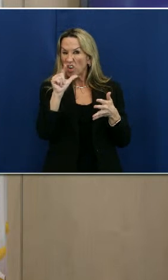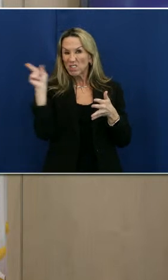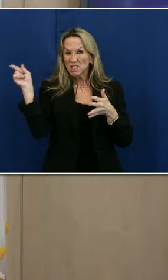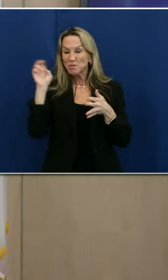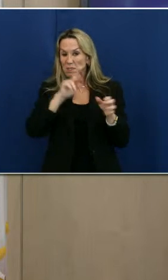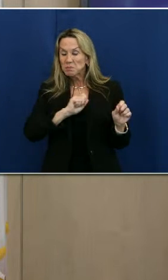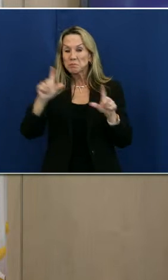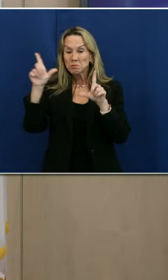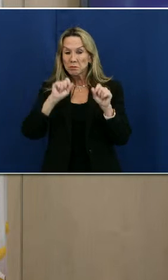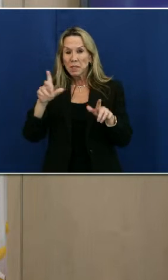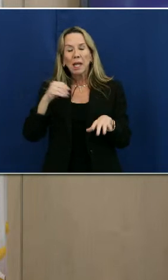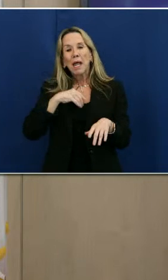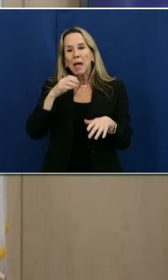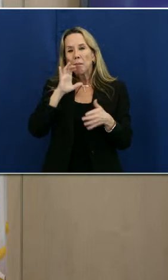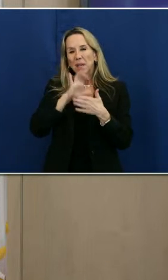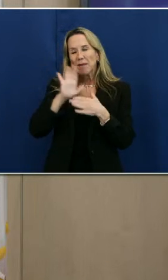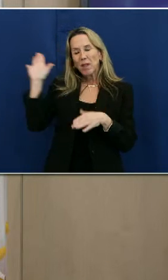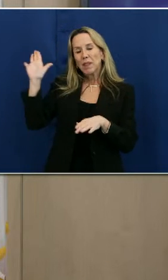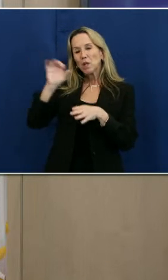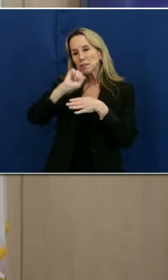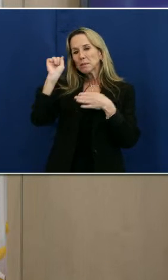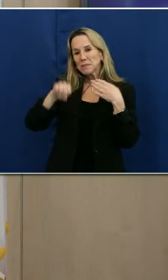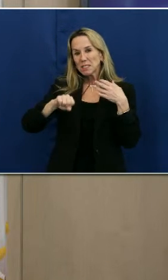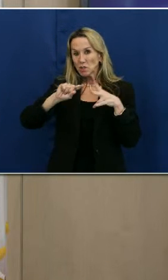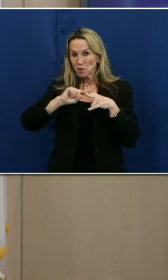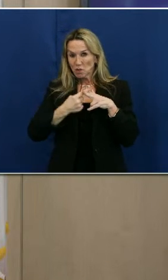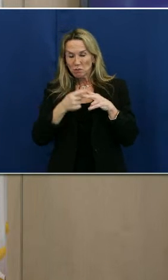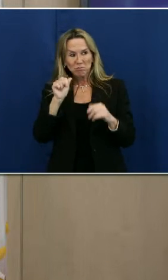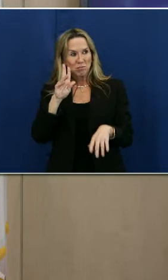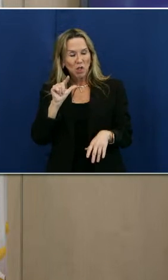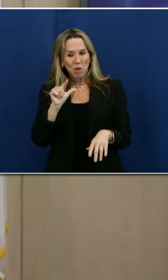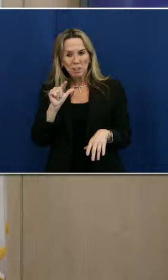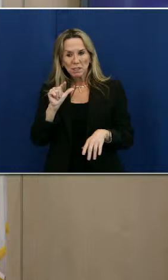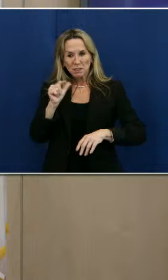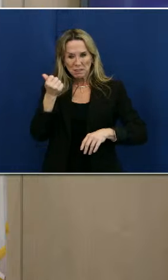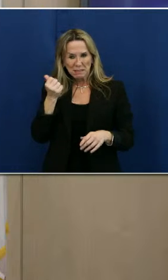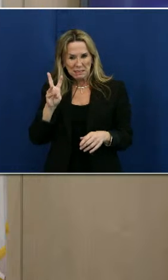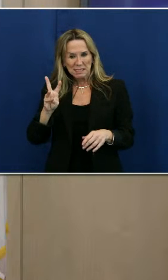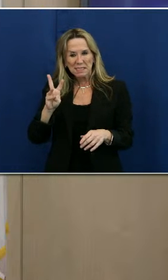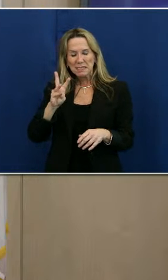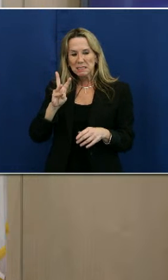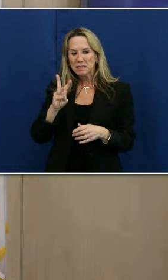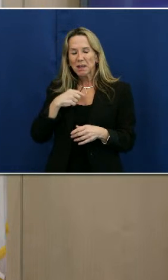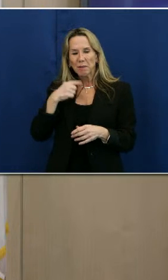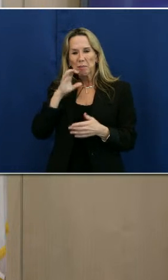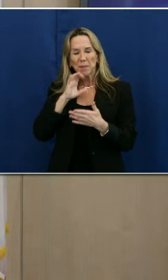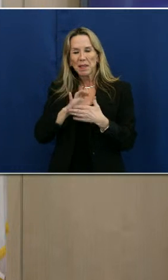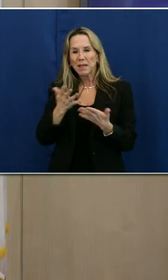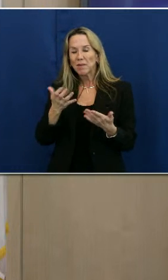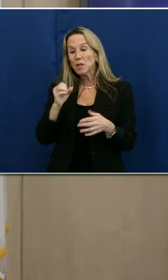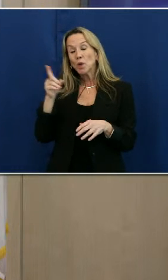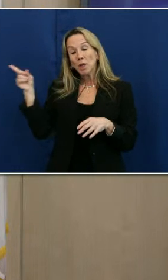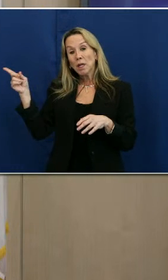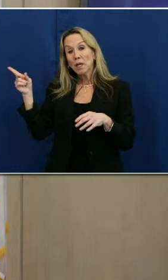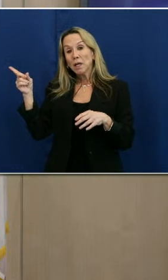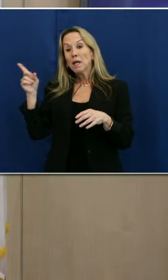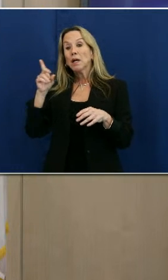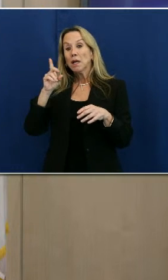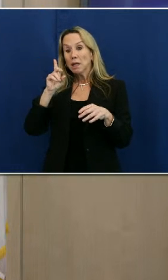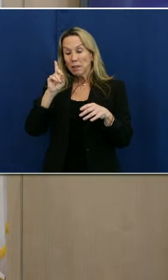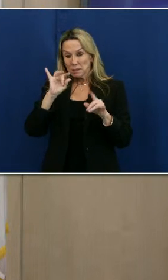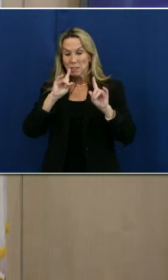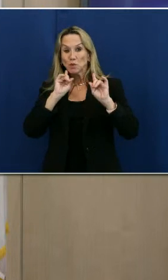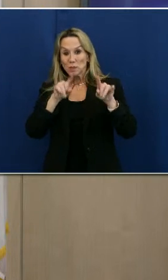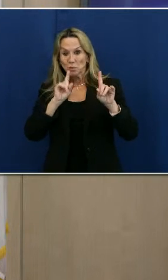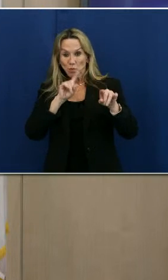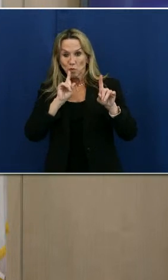their semester began, August 16th, I believe. So they have reported more cases in the last